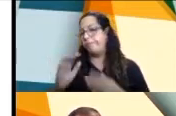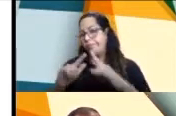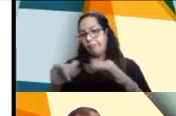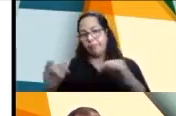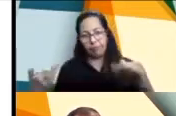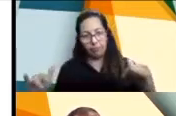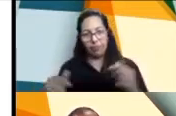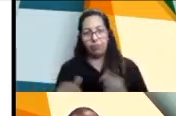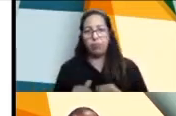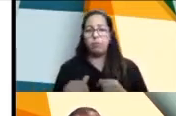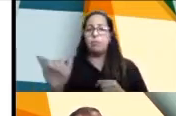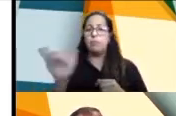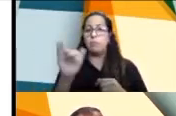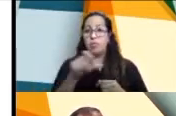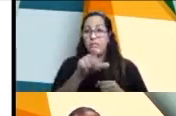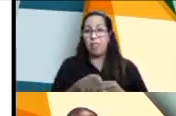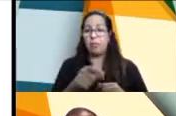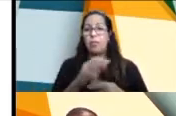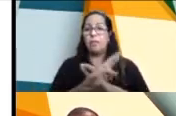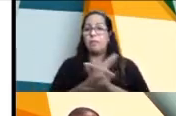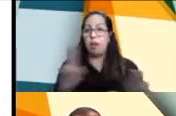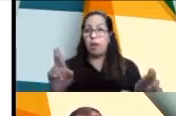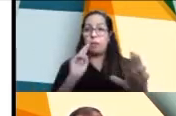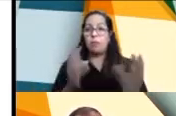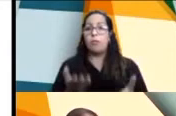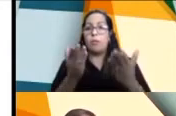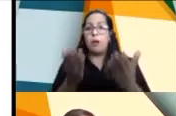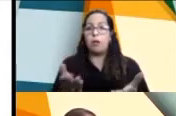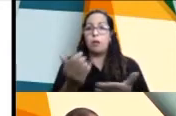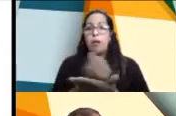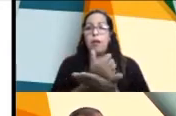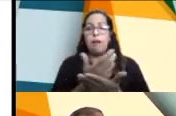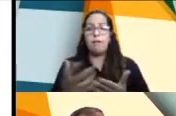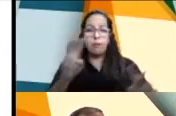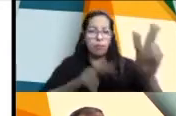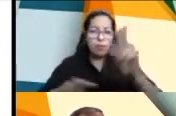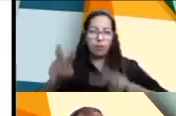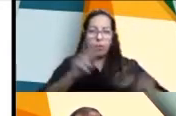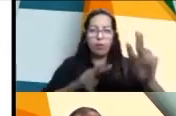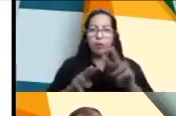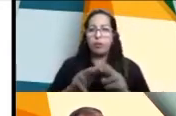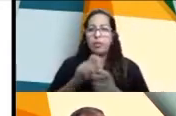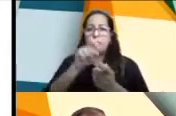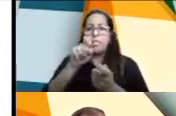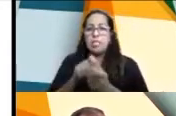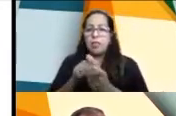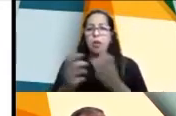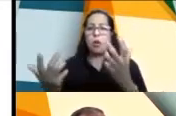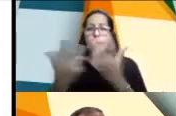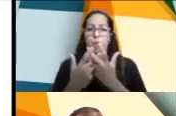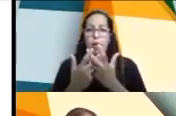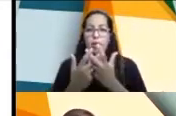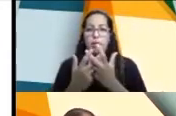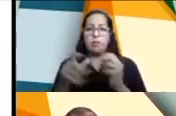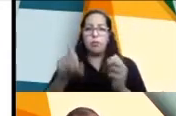be prepared to provide all the monitoring of all of these specific compliance criteria that needs to be